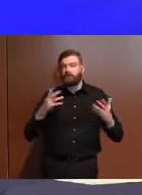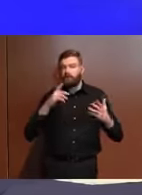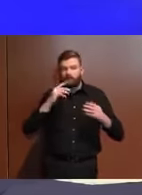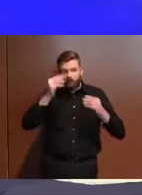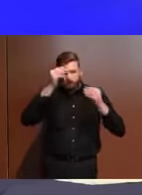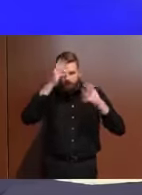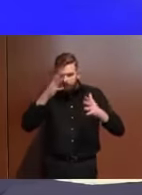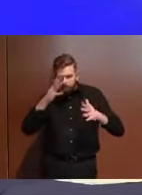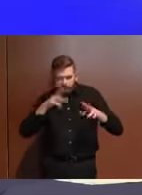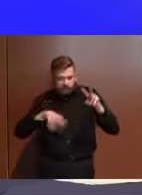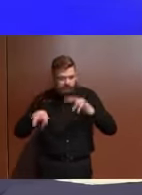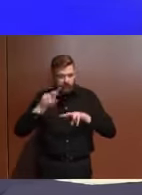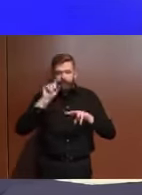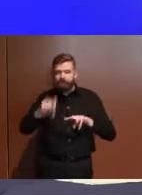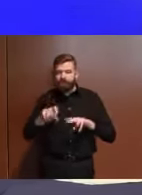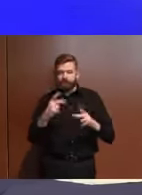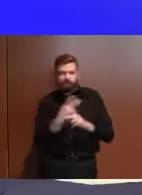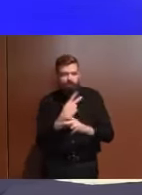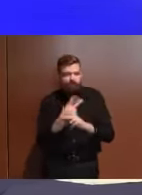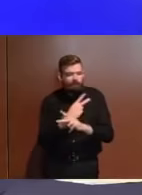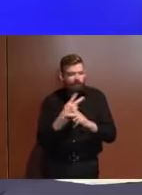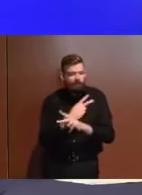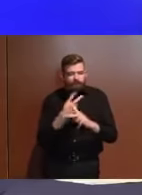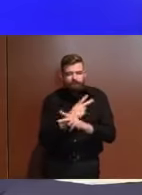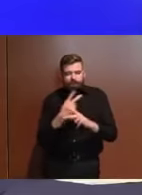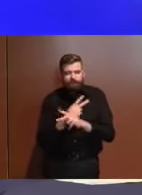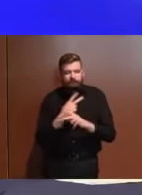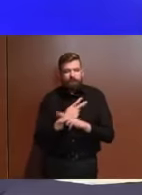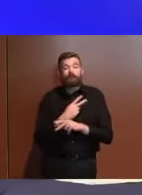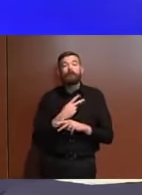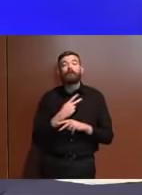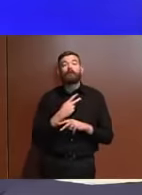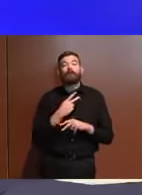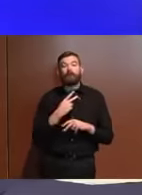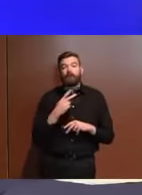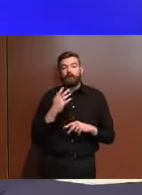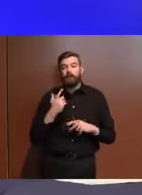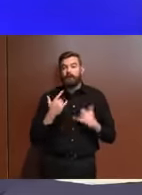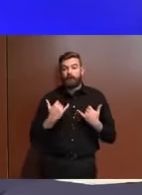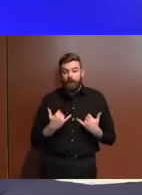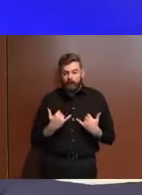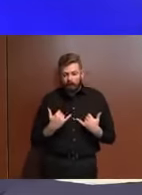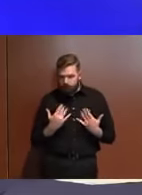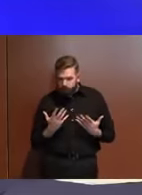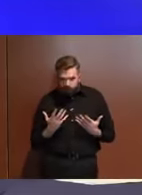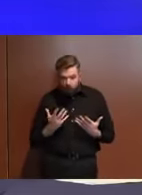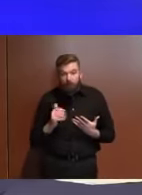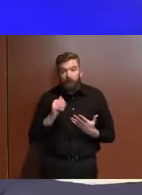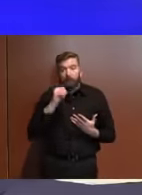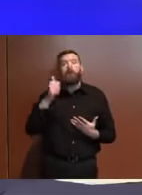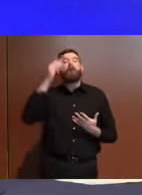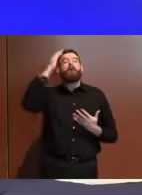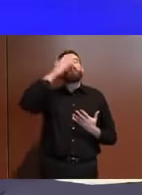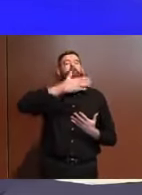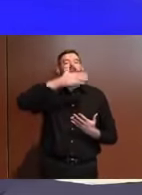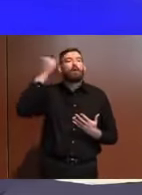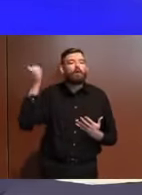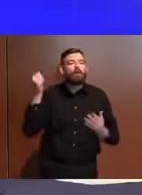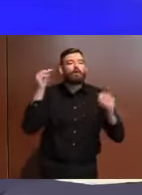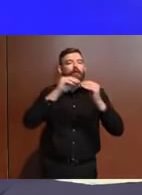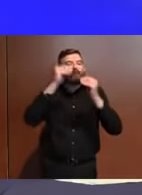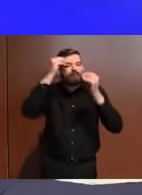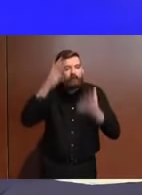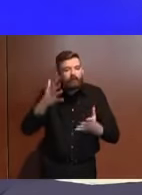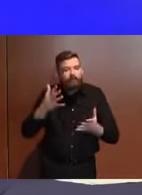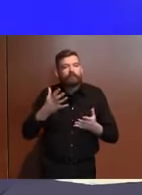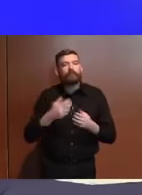iterative. So what they know tomorrow will allow them to project in a different way than what they know today. But I'll just compare two data points,